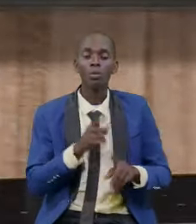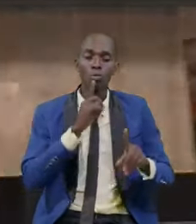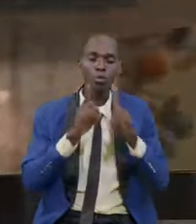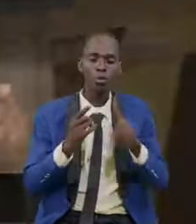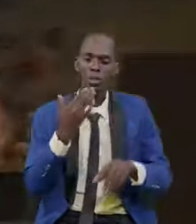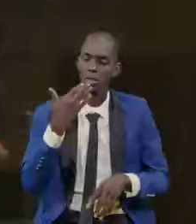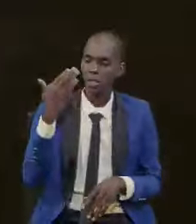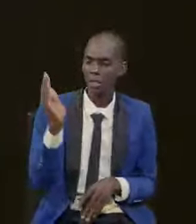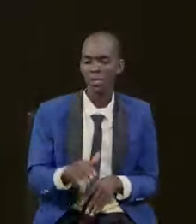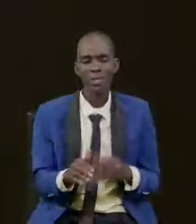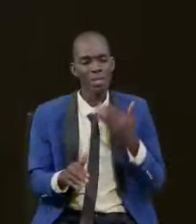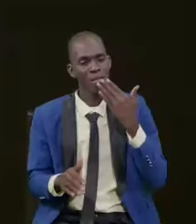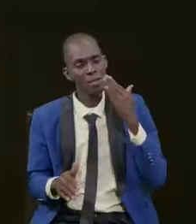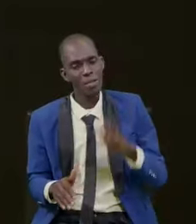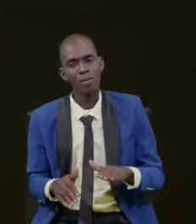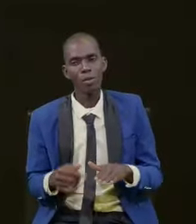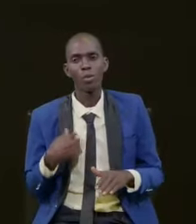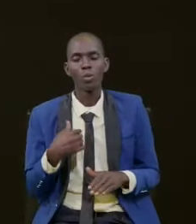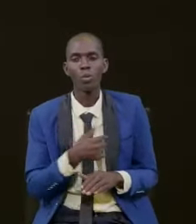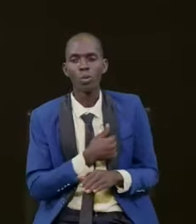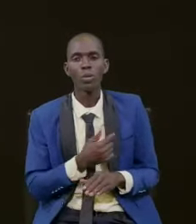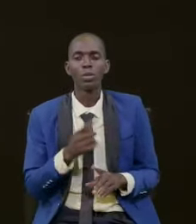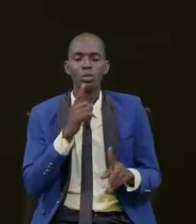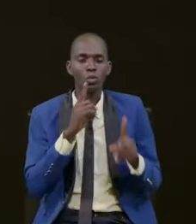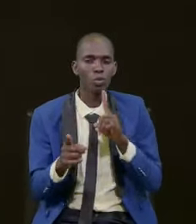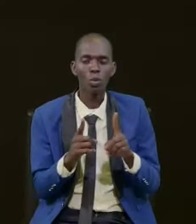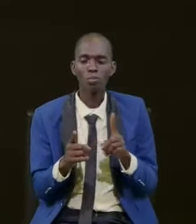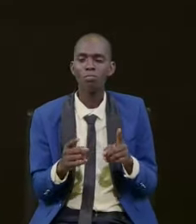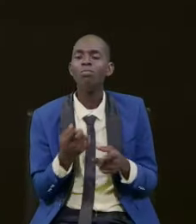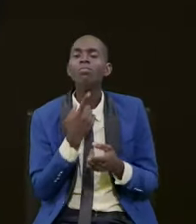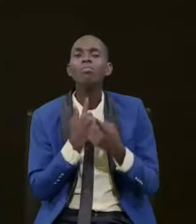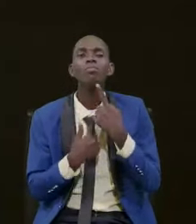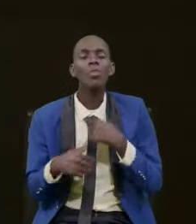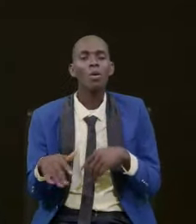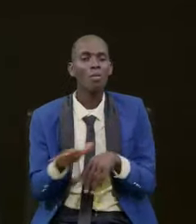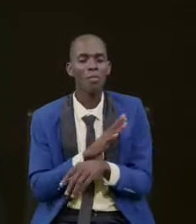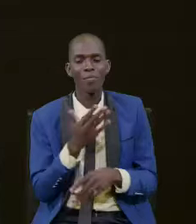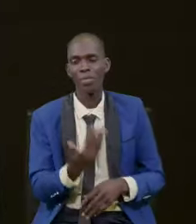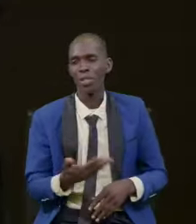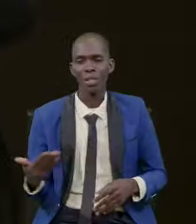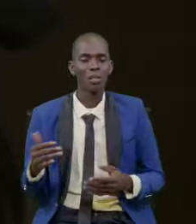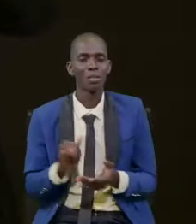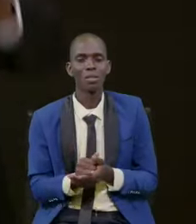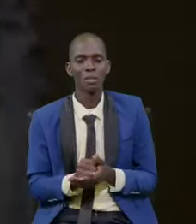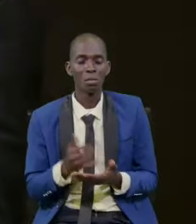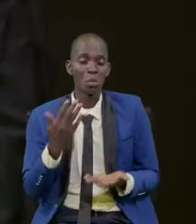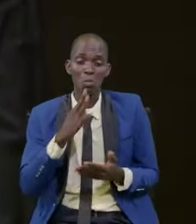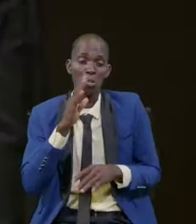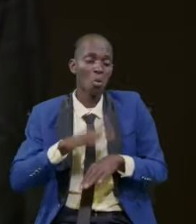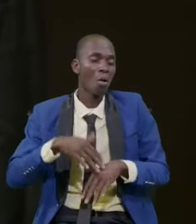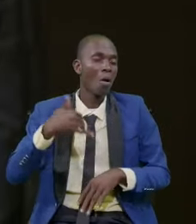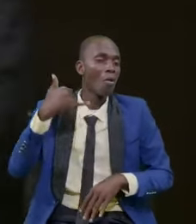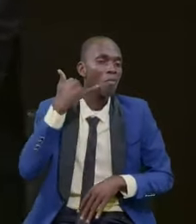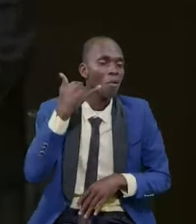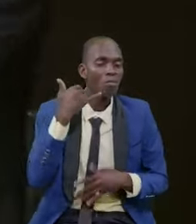evil, we talk lustful things to people, maybe over the phone or